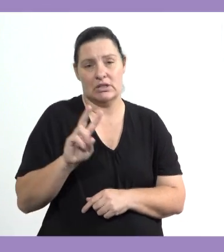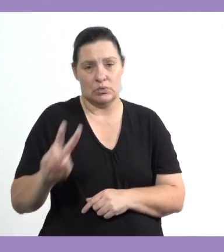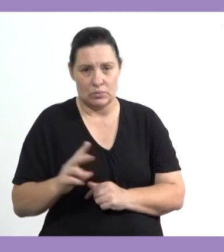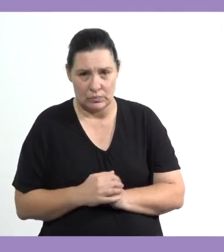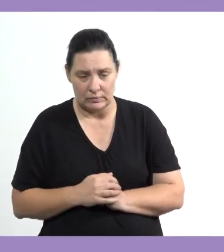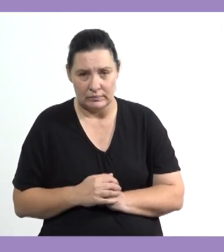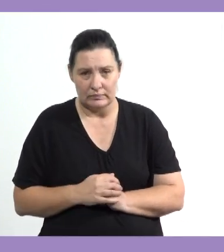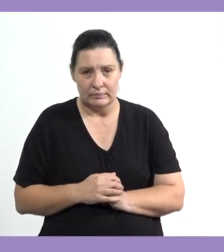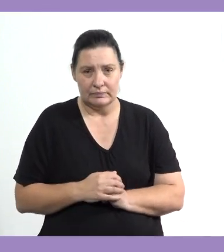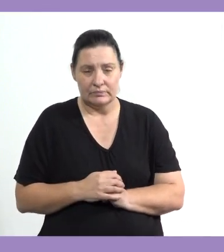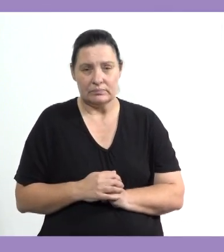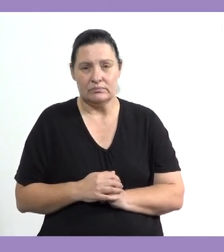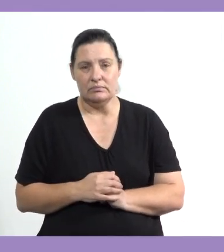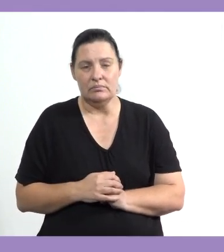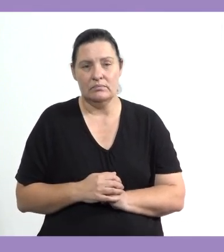22.